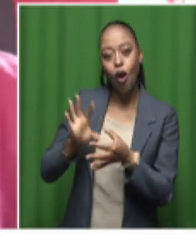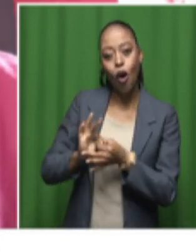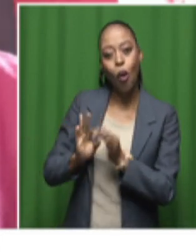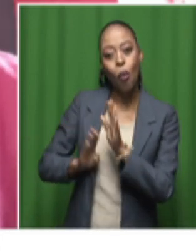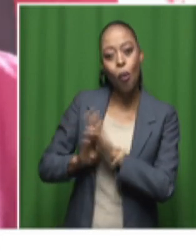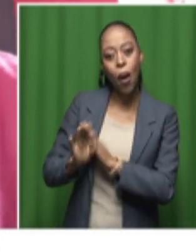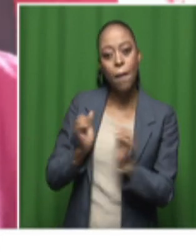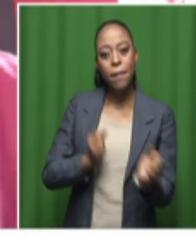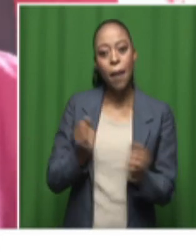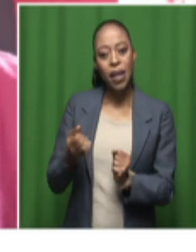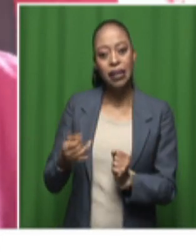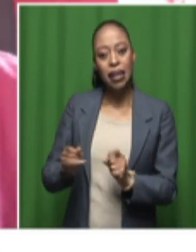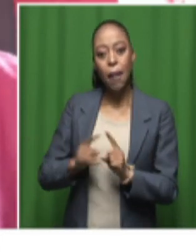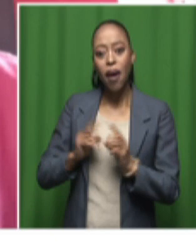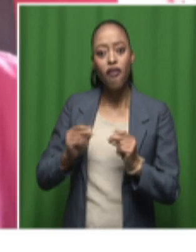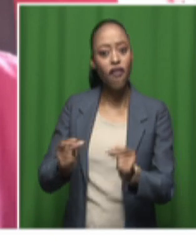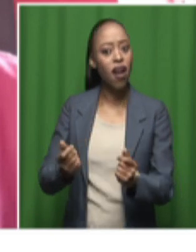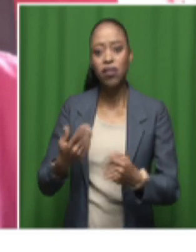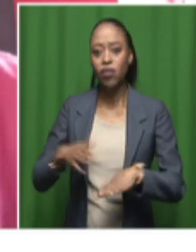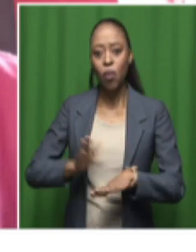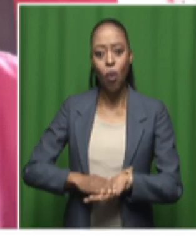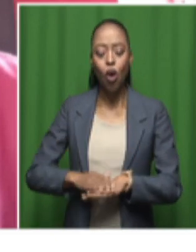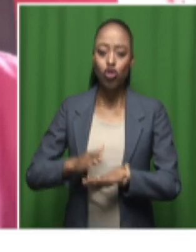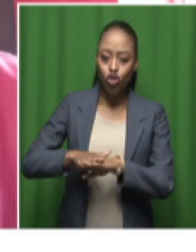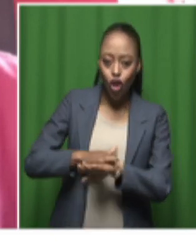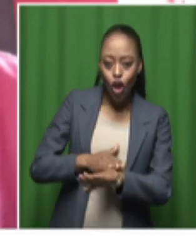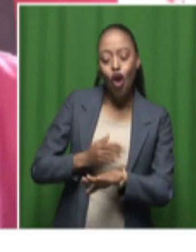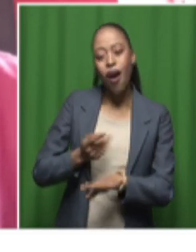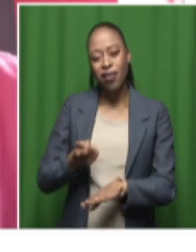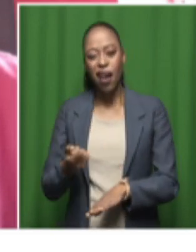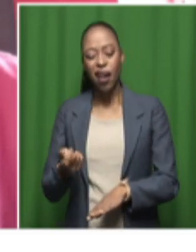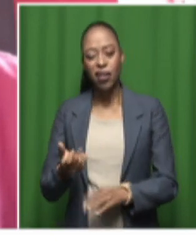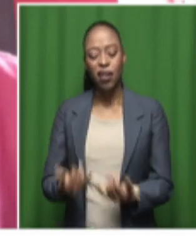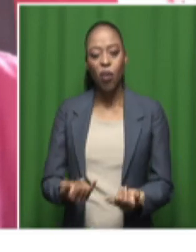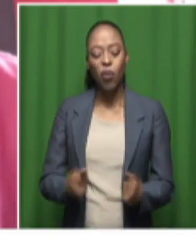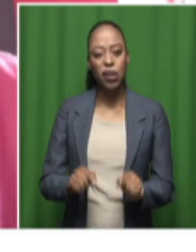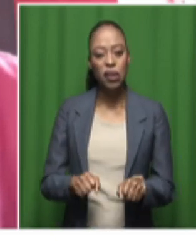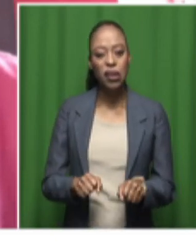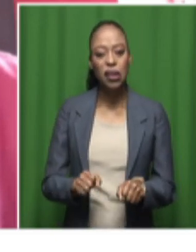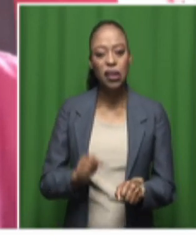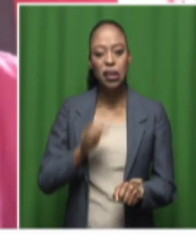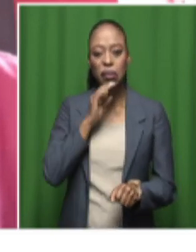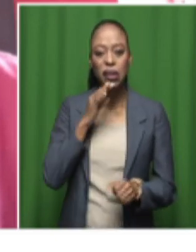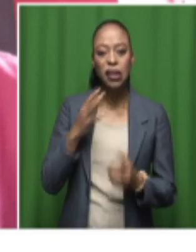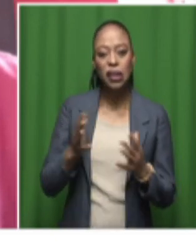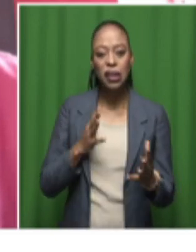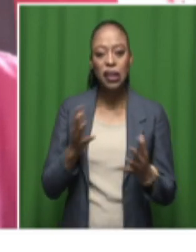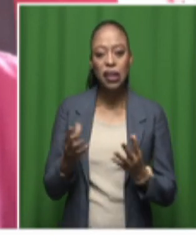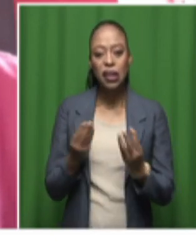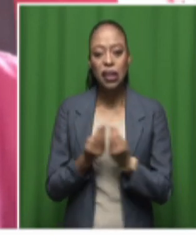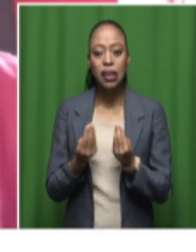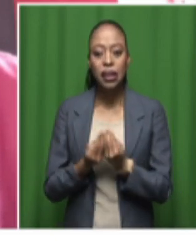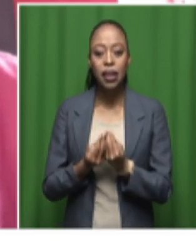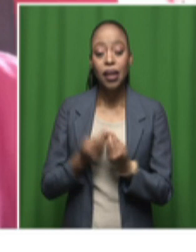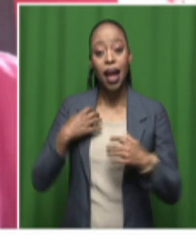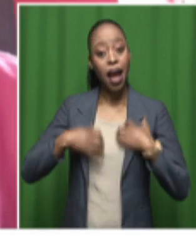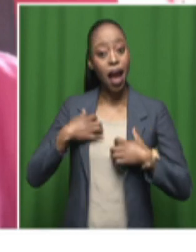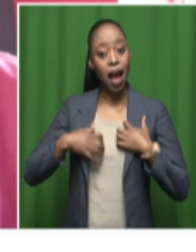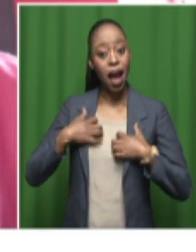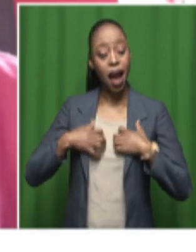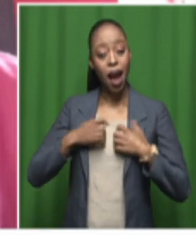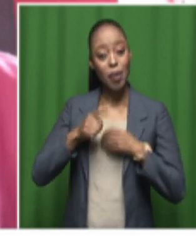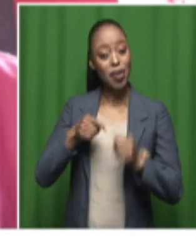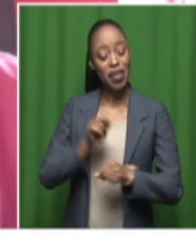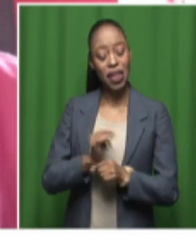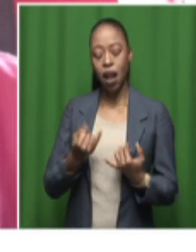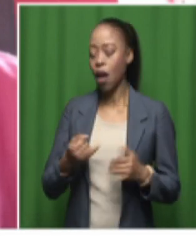but at a slower pace. So we're not jumping up and down just as yet, and that's always our